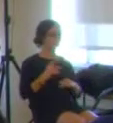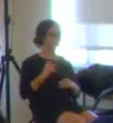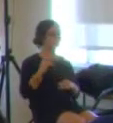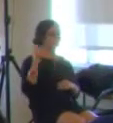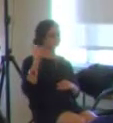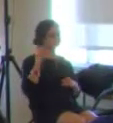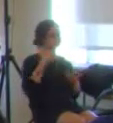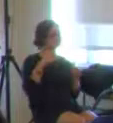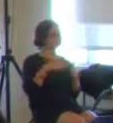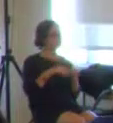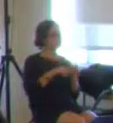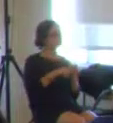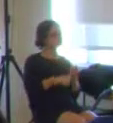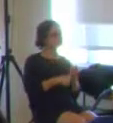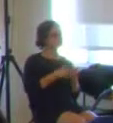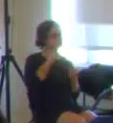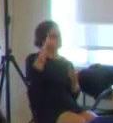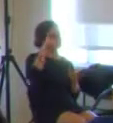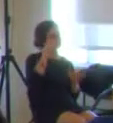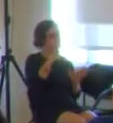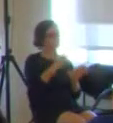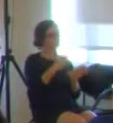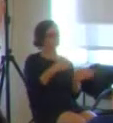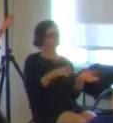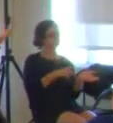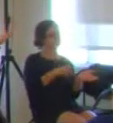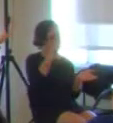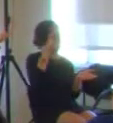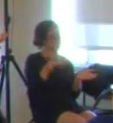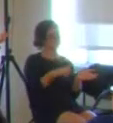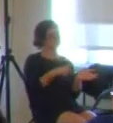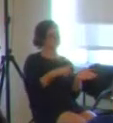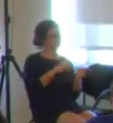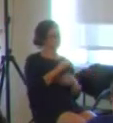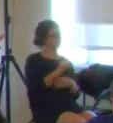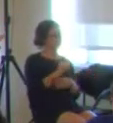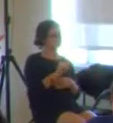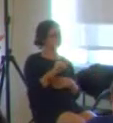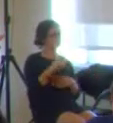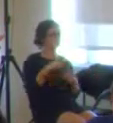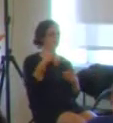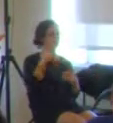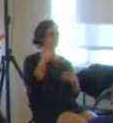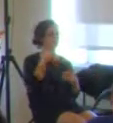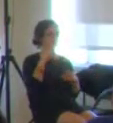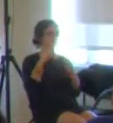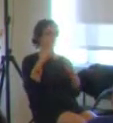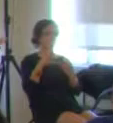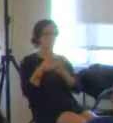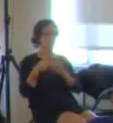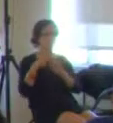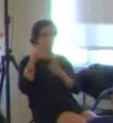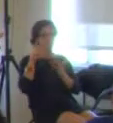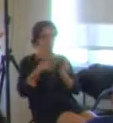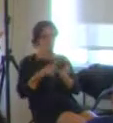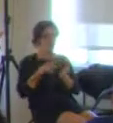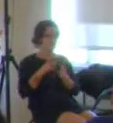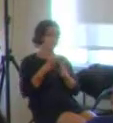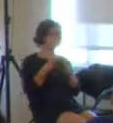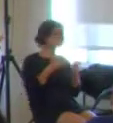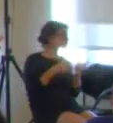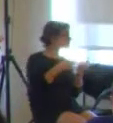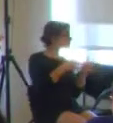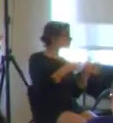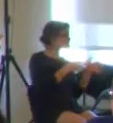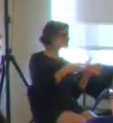that developmental disabilities and psych disabilities should come under a general category of mental disabilities, because there's so much overlap